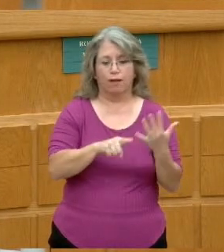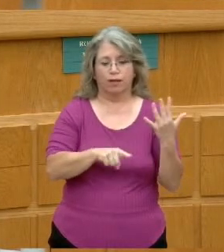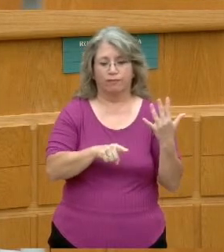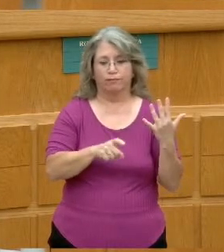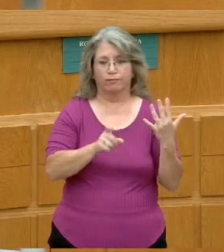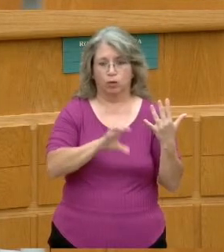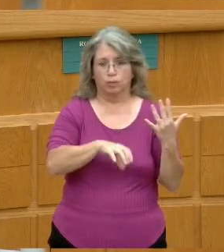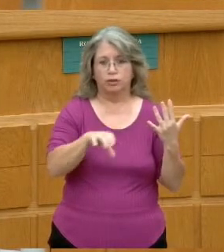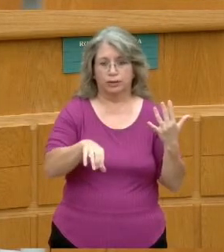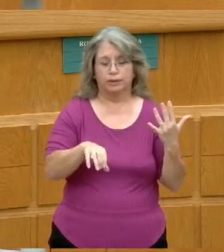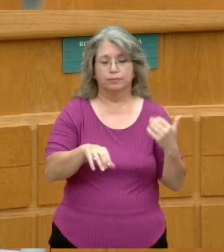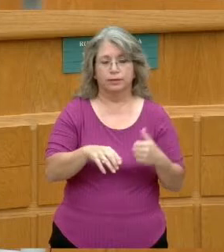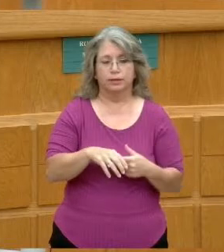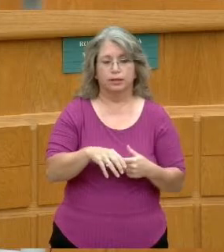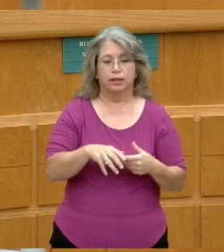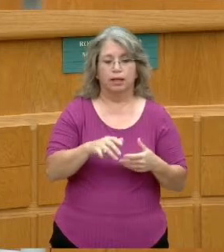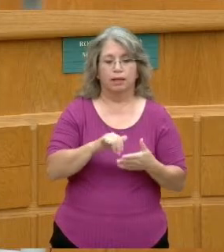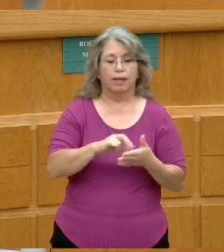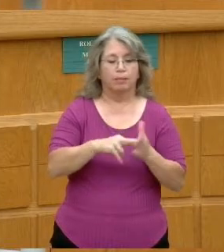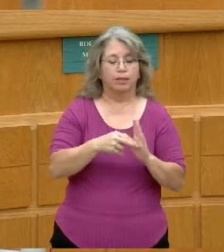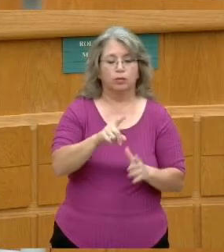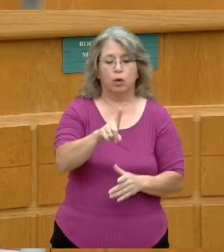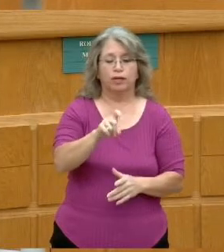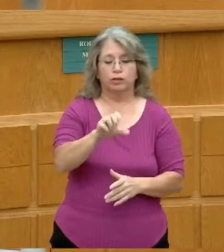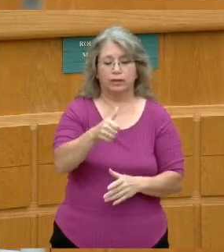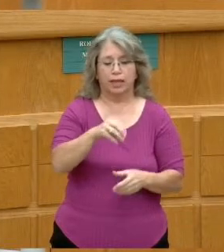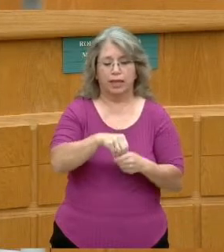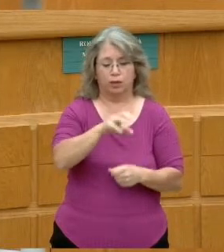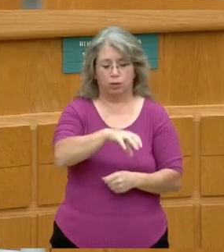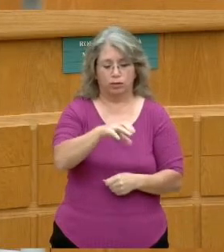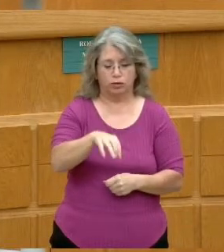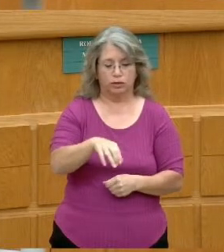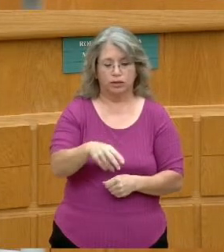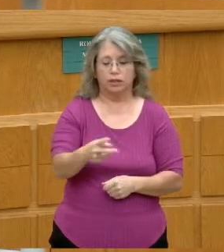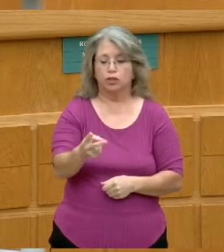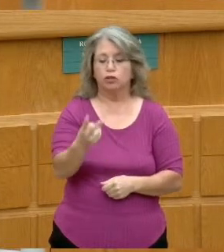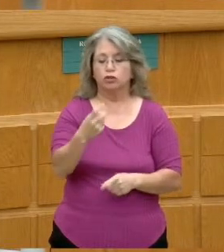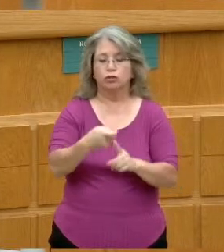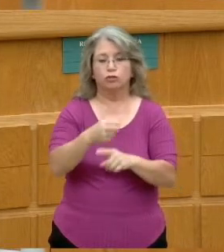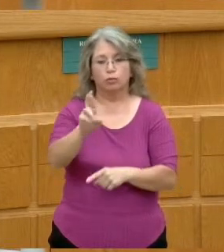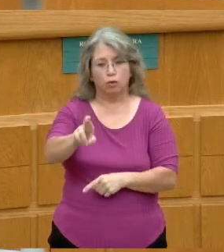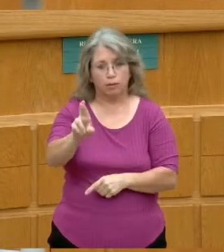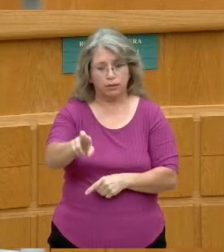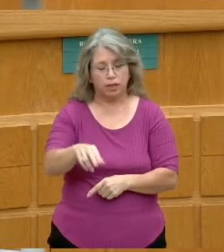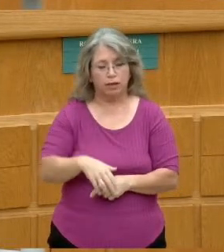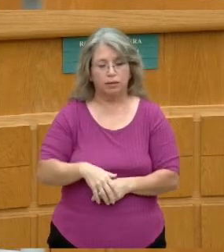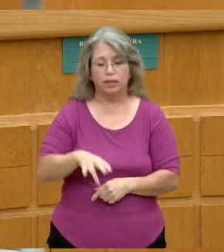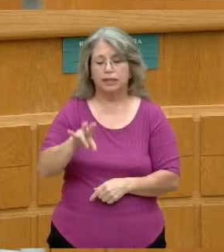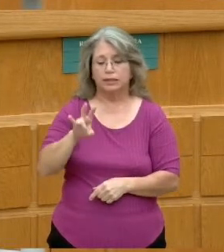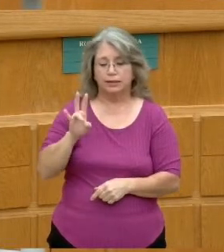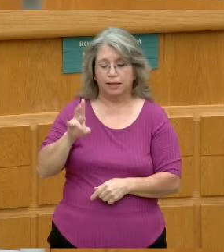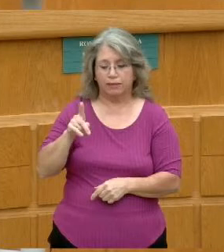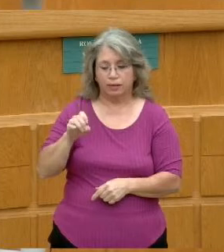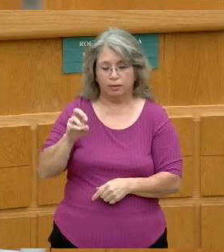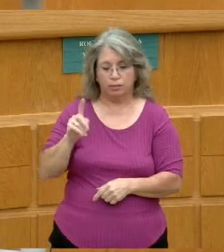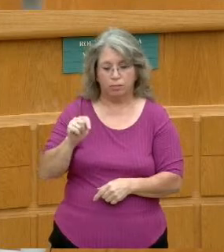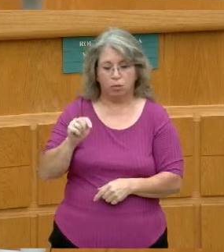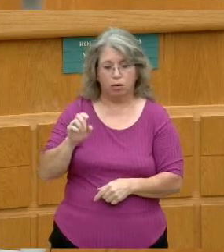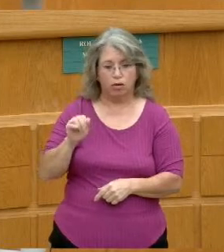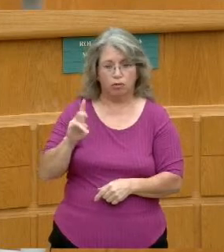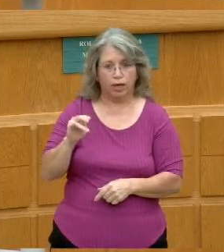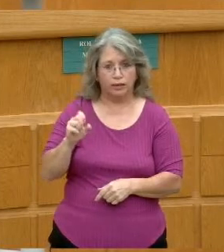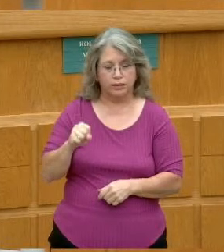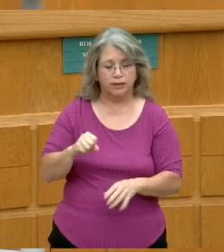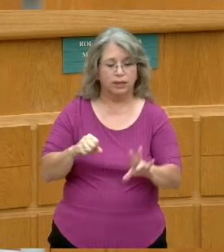that's 110 in Corpus Christi, 2 from Robstown. We have 7 from Port Aransas, 7 from rural Nueces